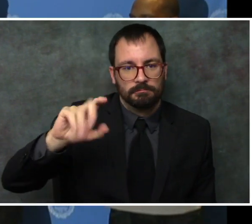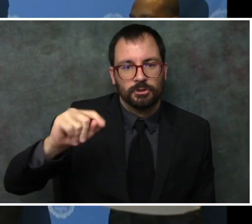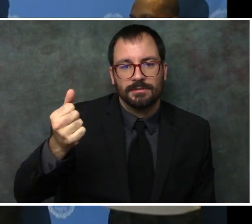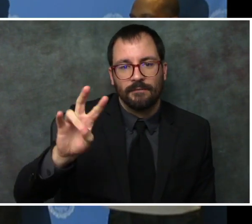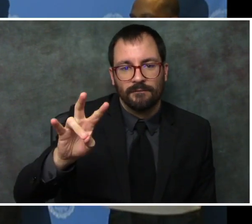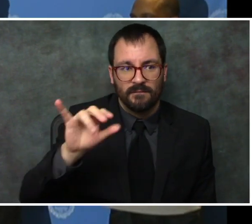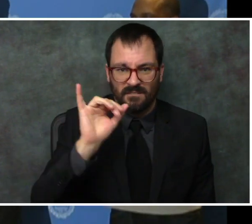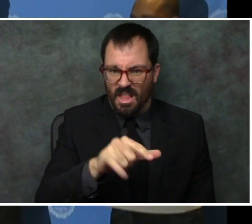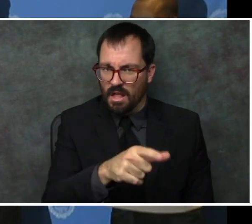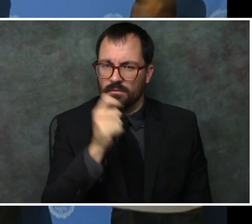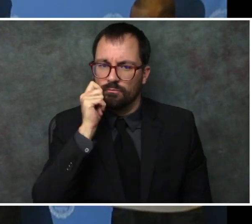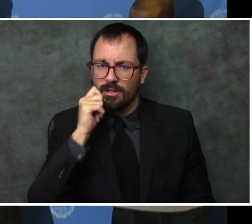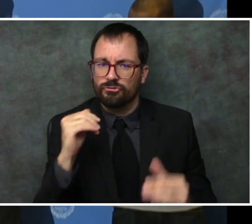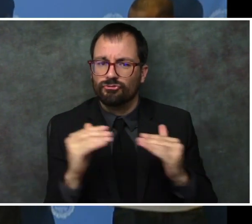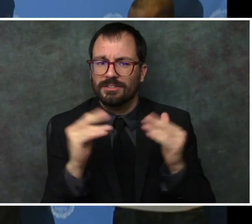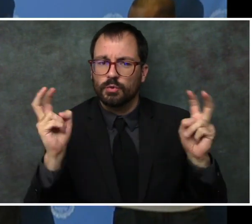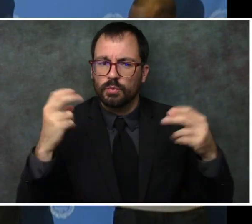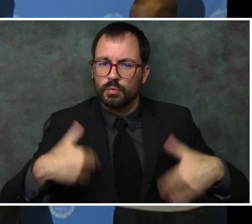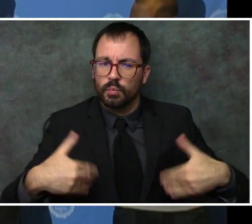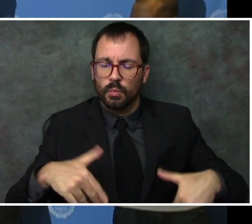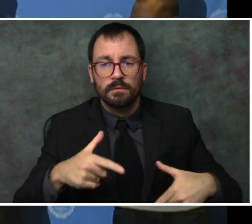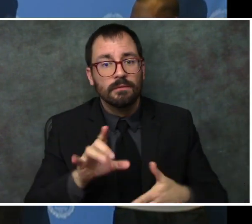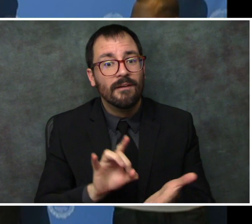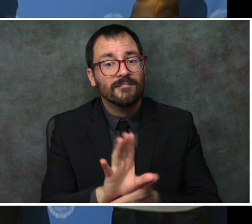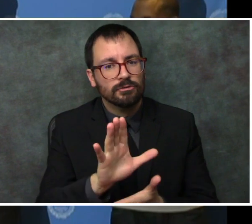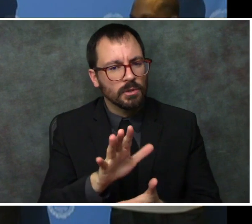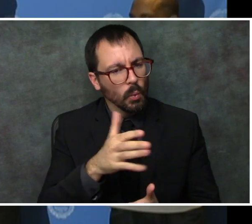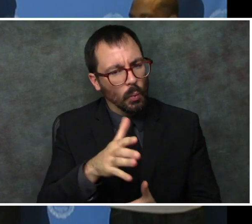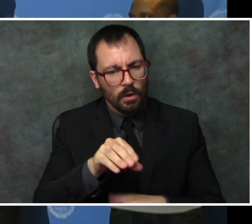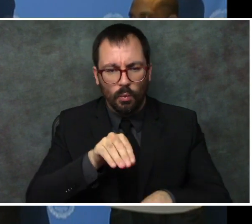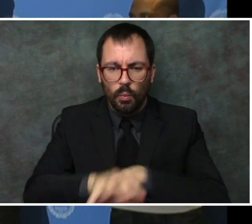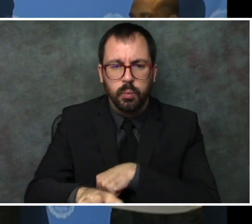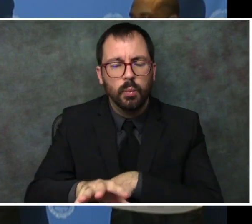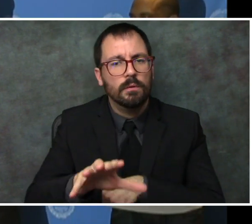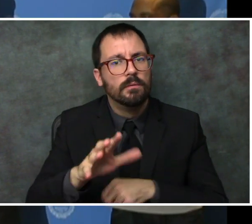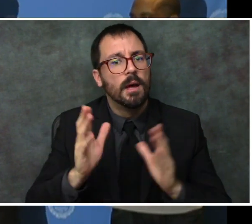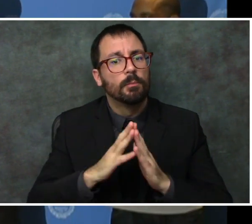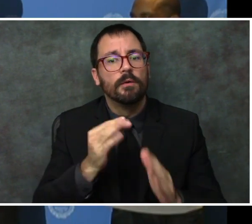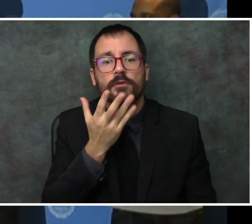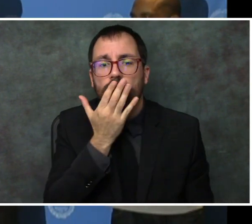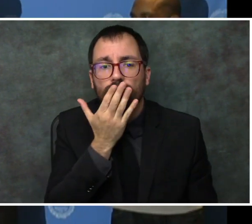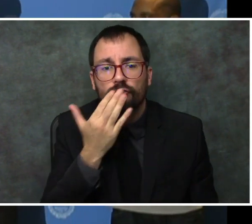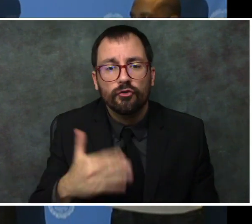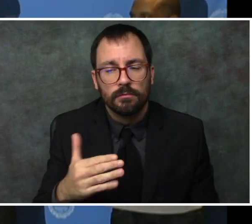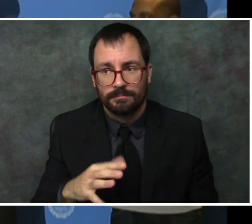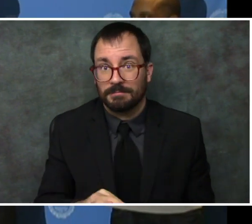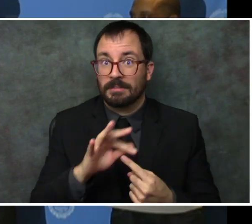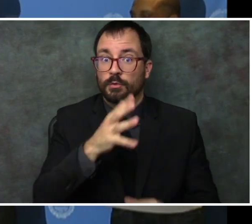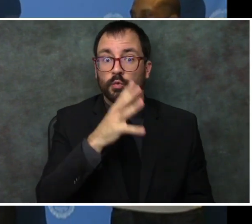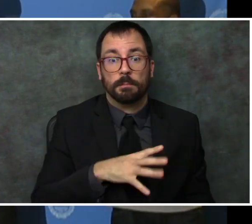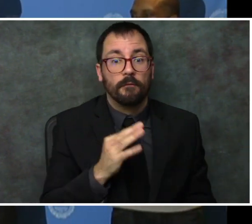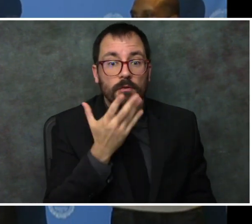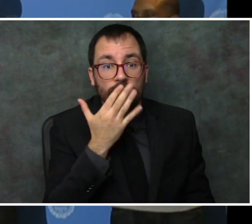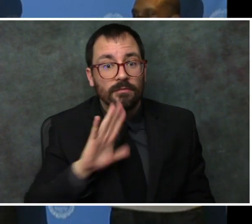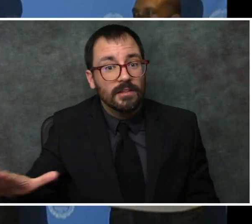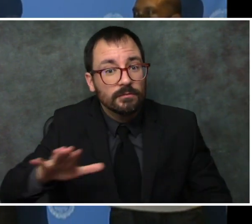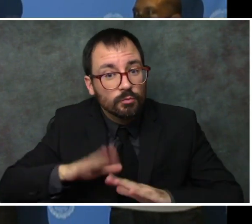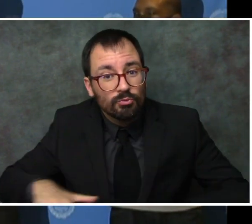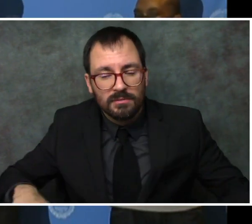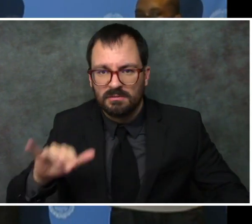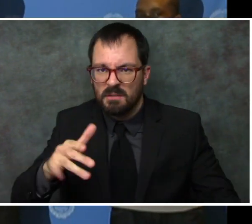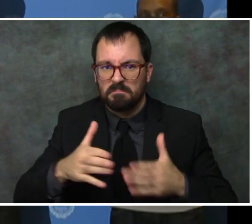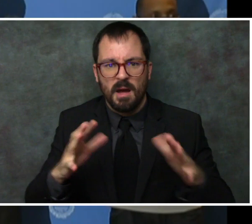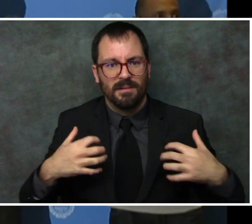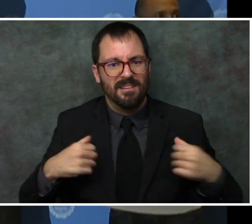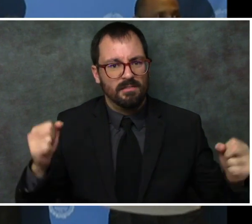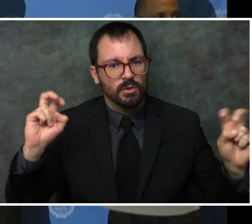of color and their kids. It's a public health issue because housing instability will create conditions where the virus can more easily